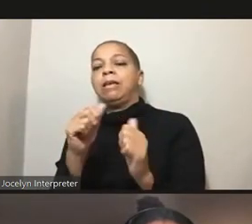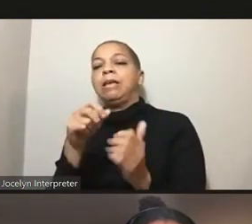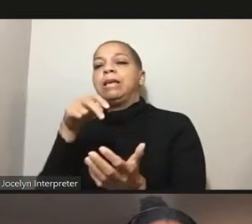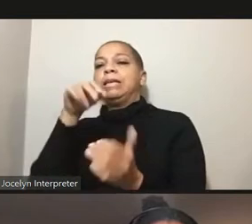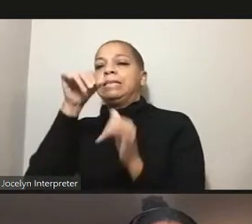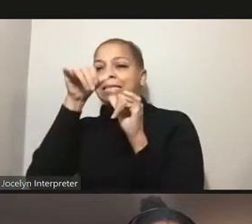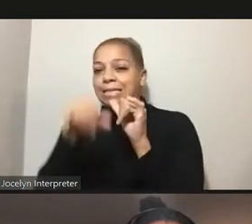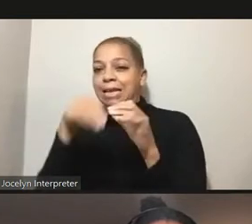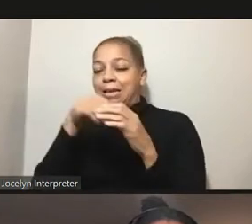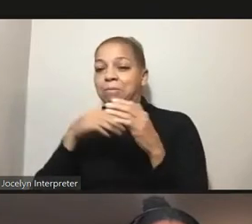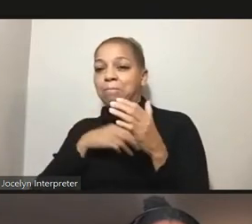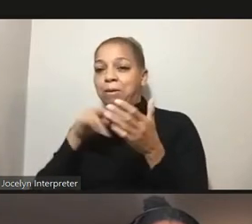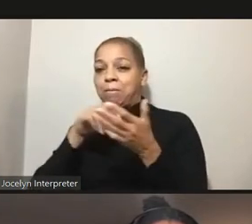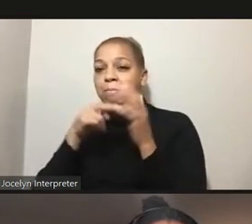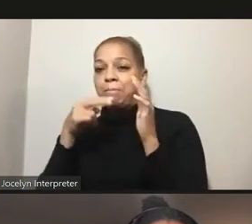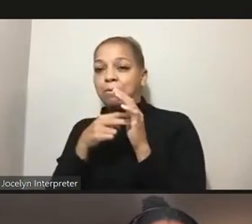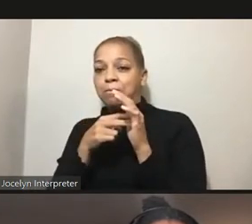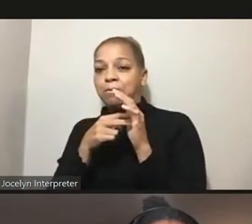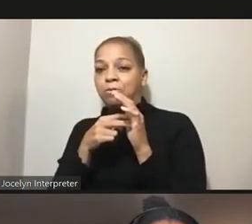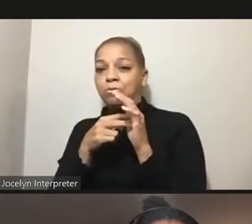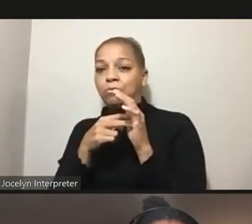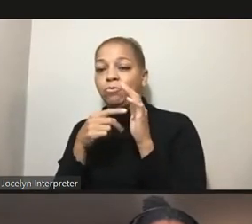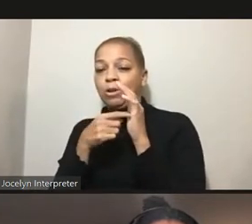of the necessity of the work.